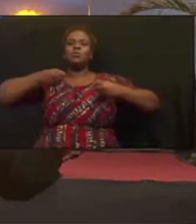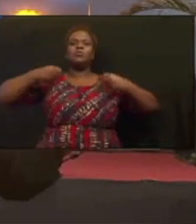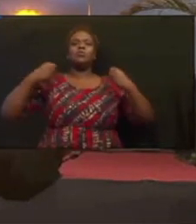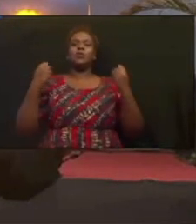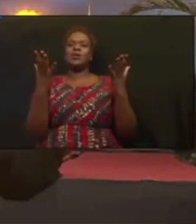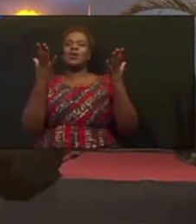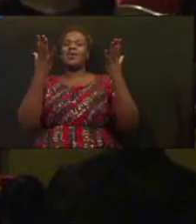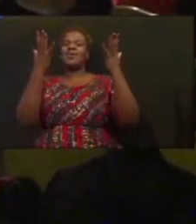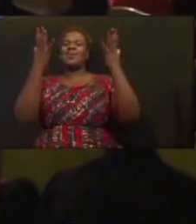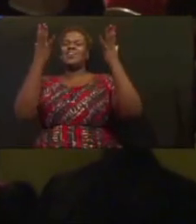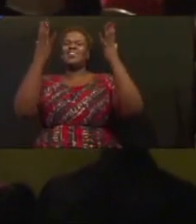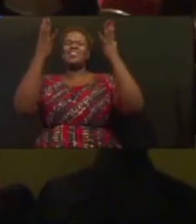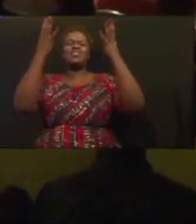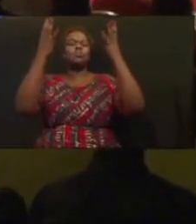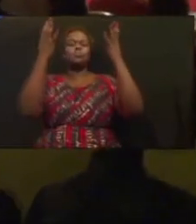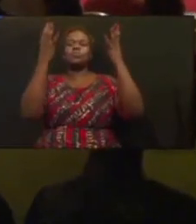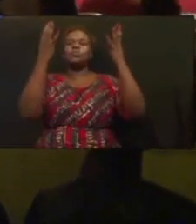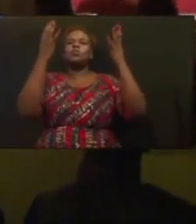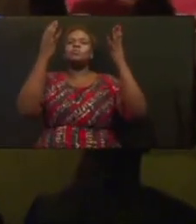hallelujah,